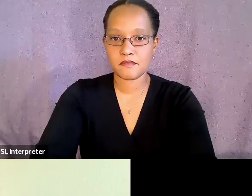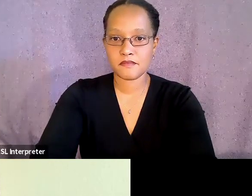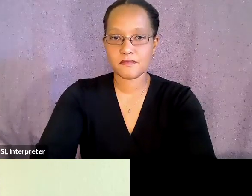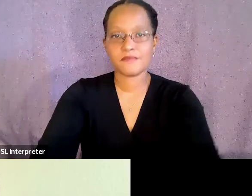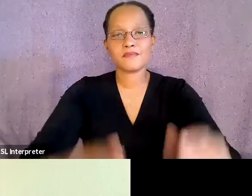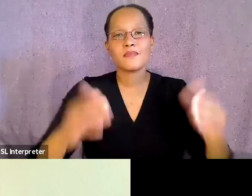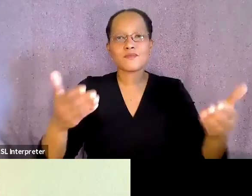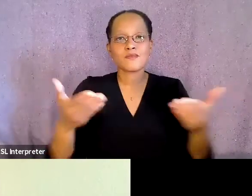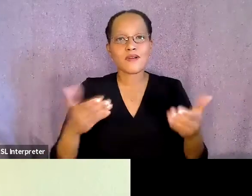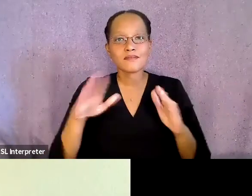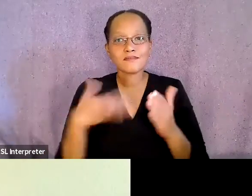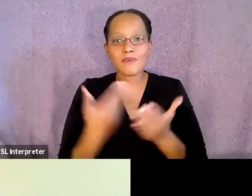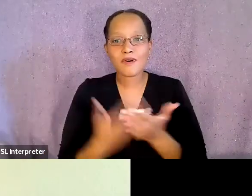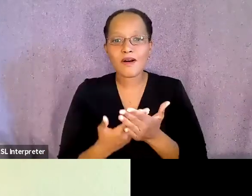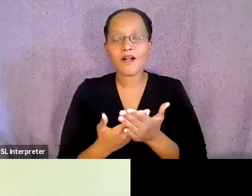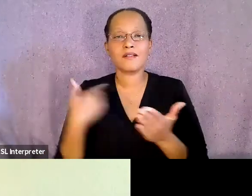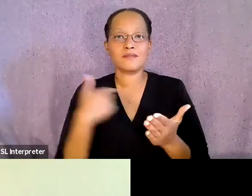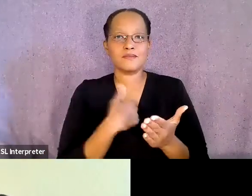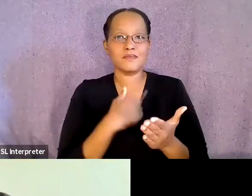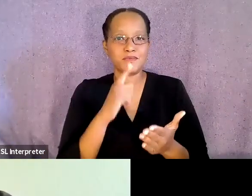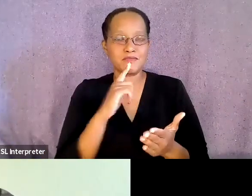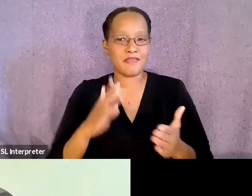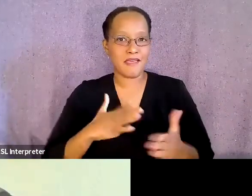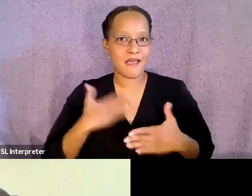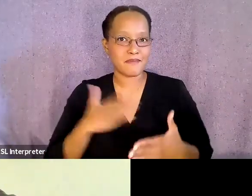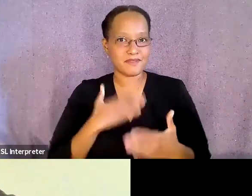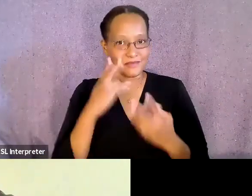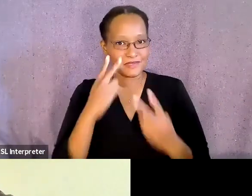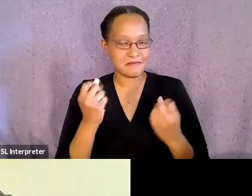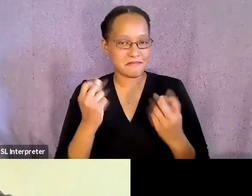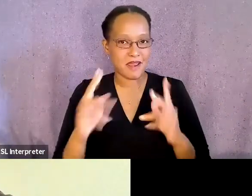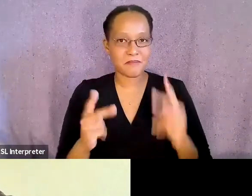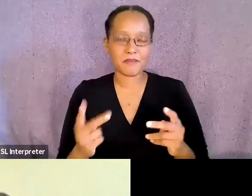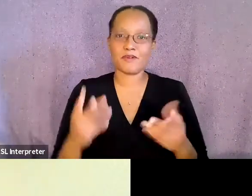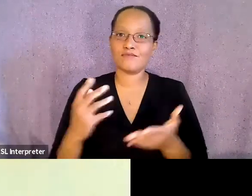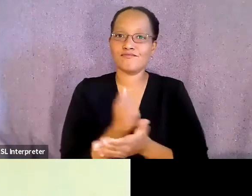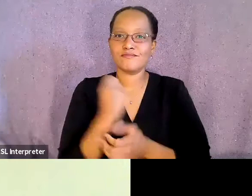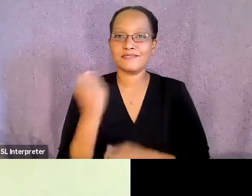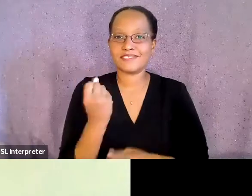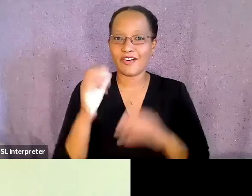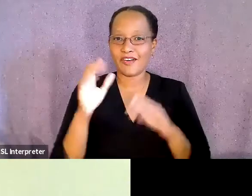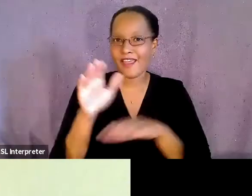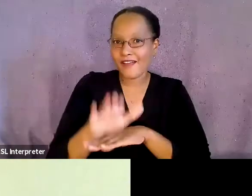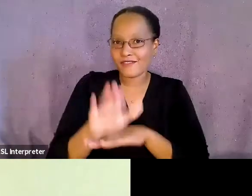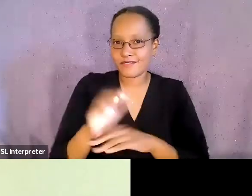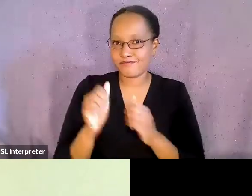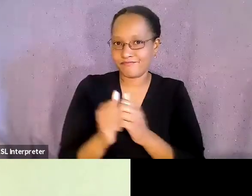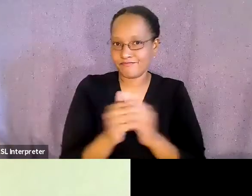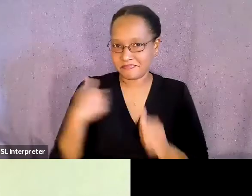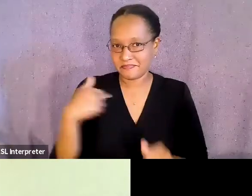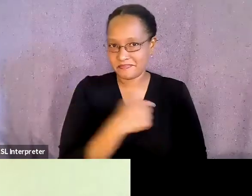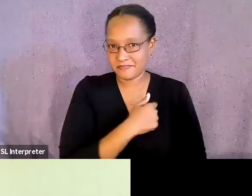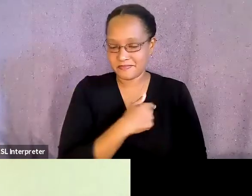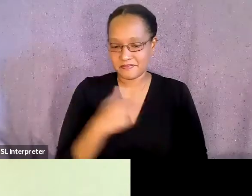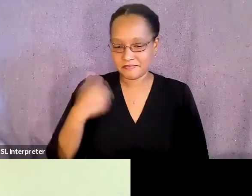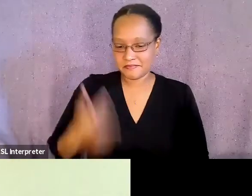Welcome, everyone. We are very happy to have so many people spending a Saturday afternoon with us. My name is Emily